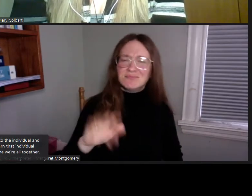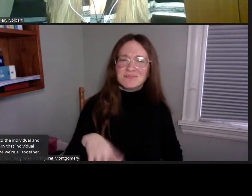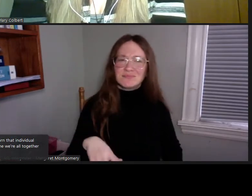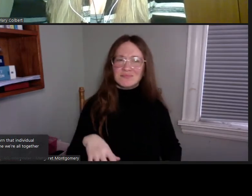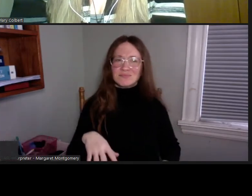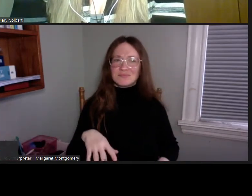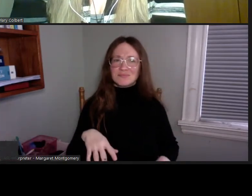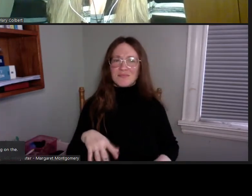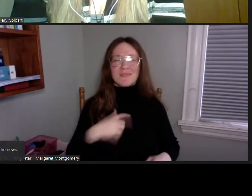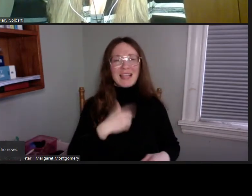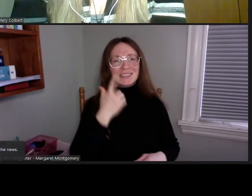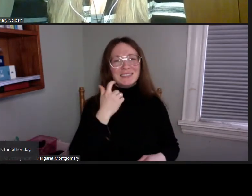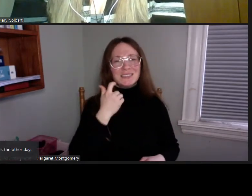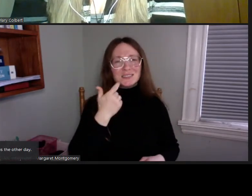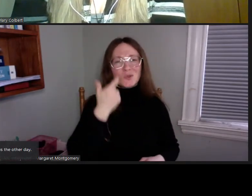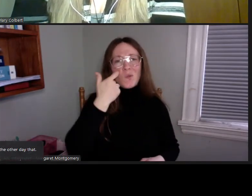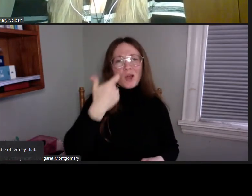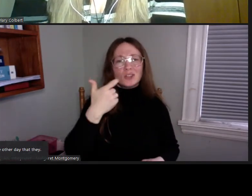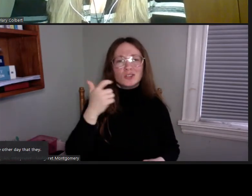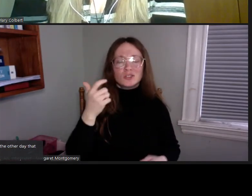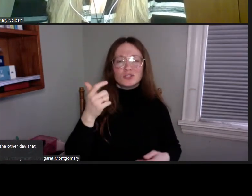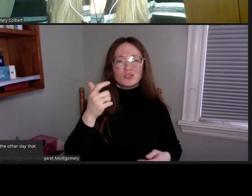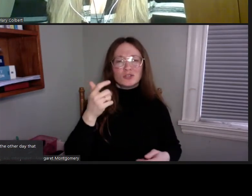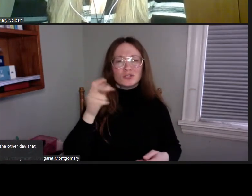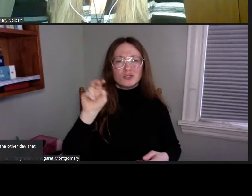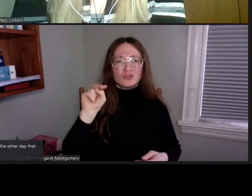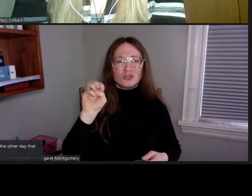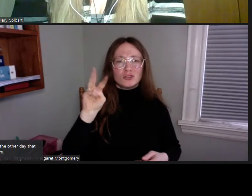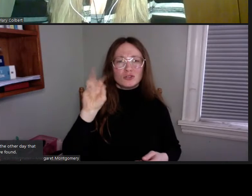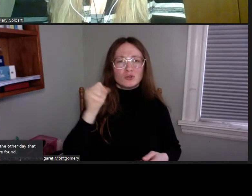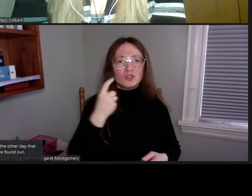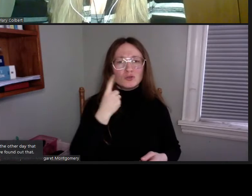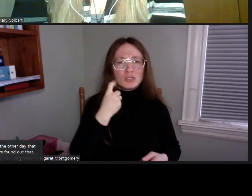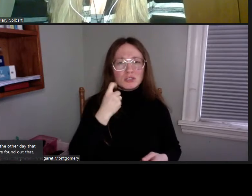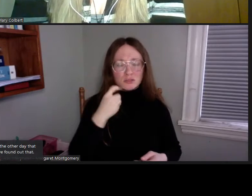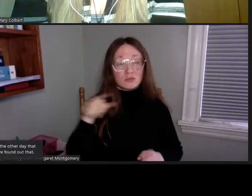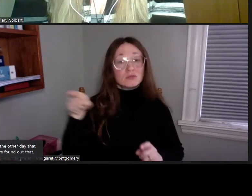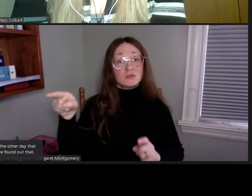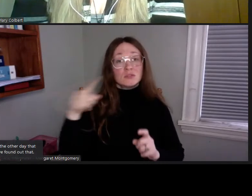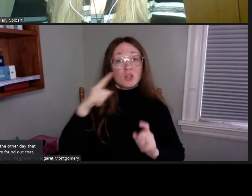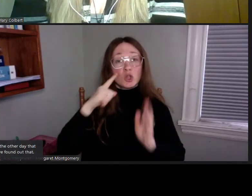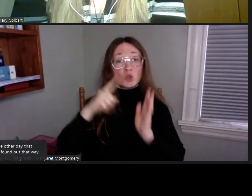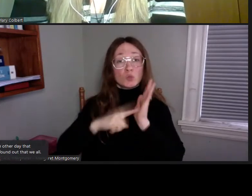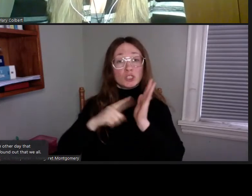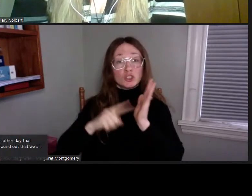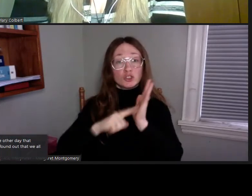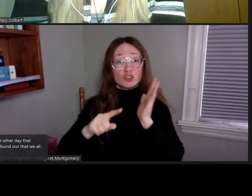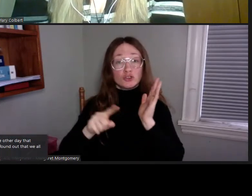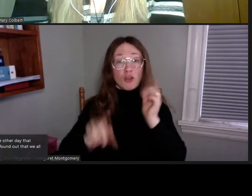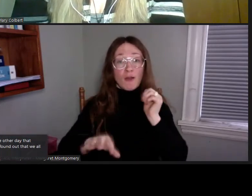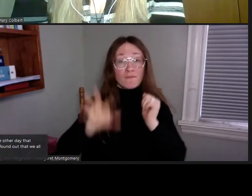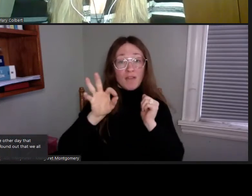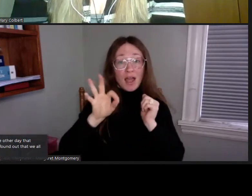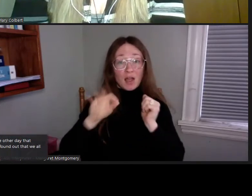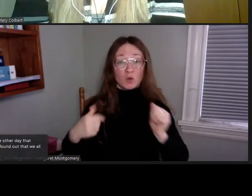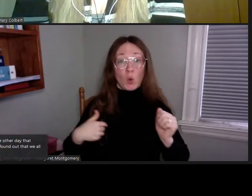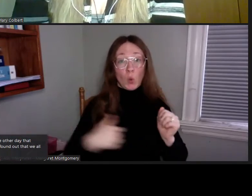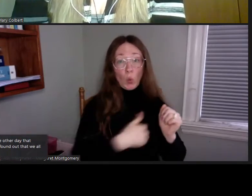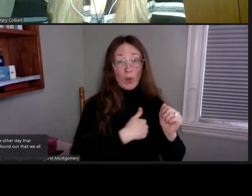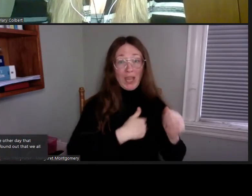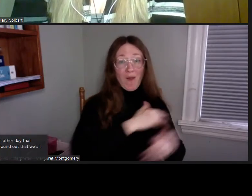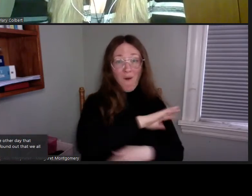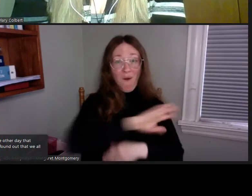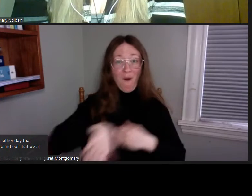just saw a thing on the news the other day that researchers have found out that we all share 99%